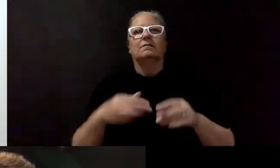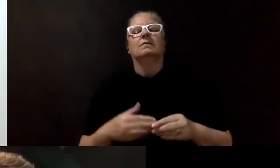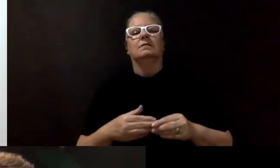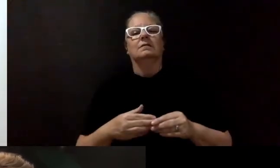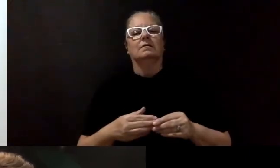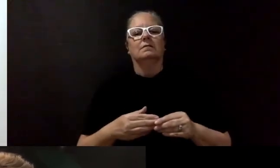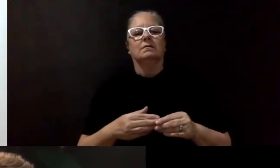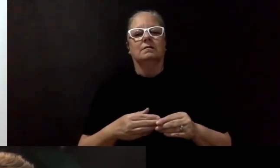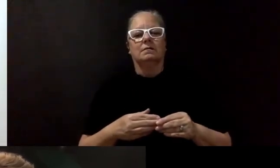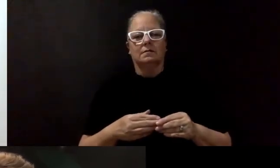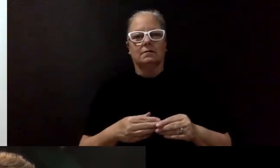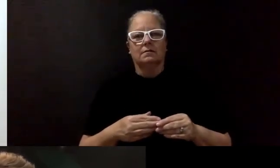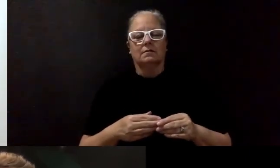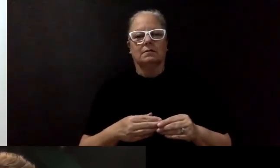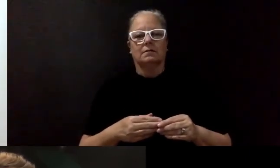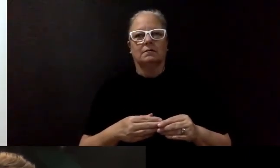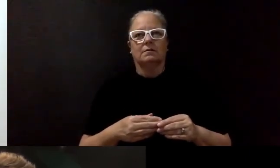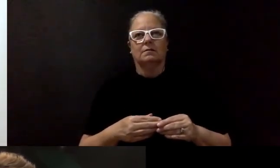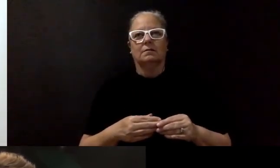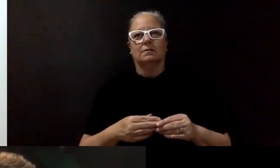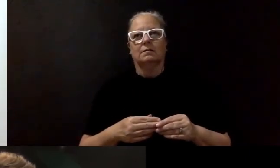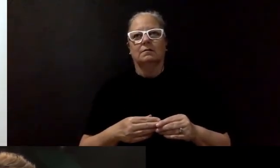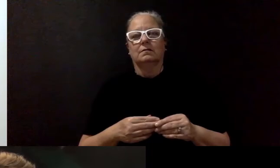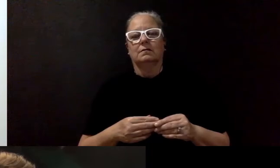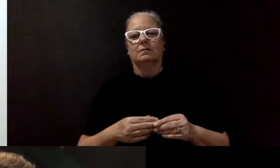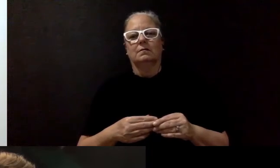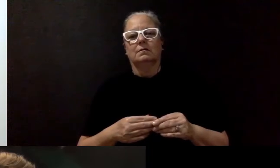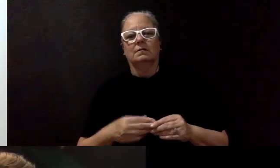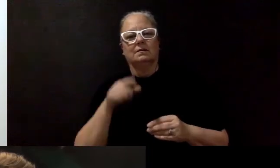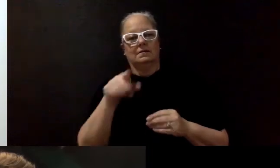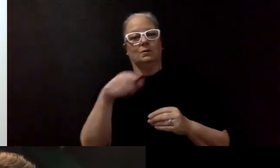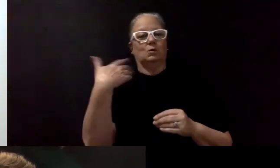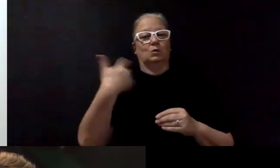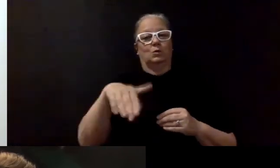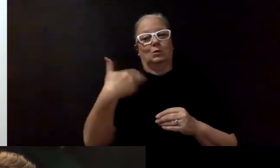influencing society. That's very important.